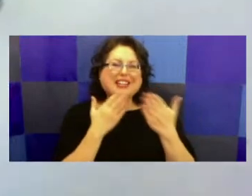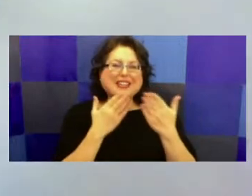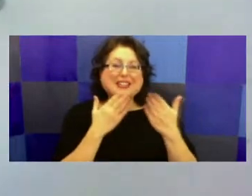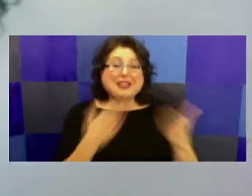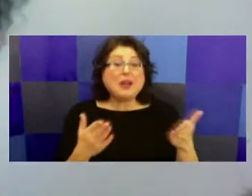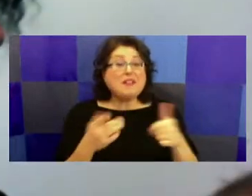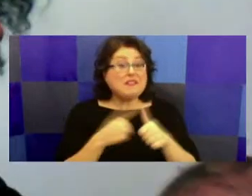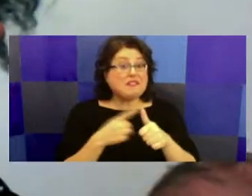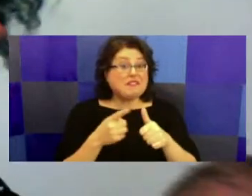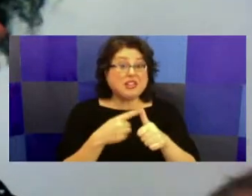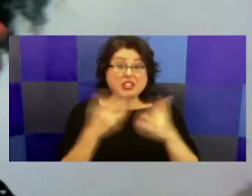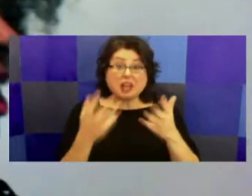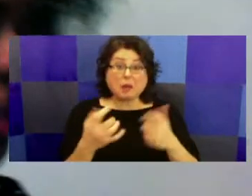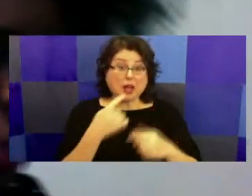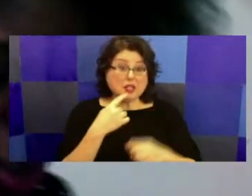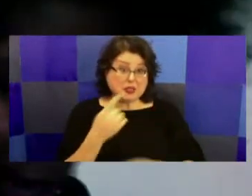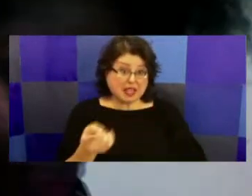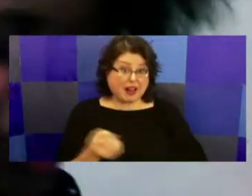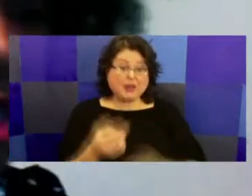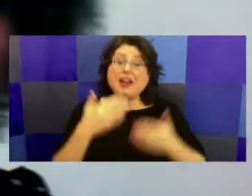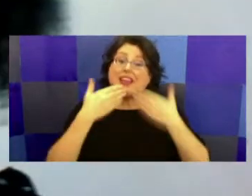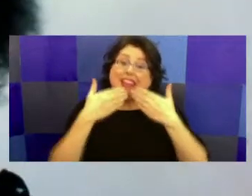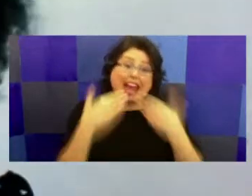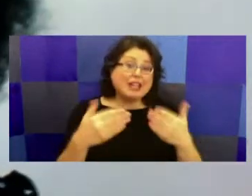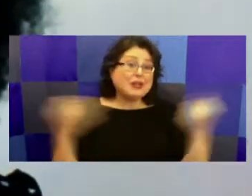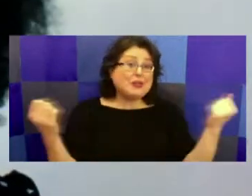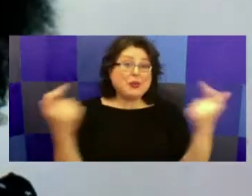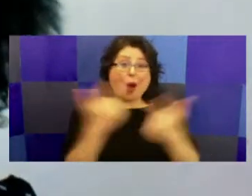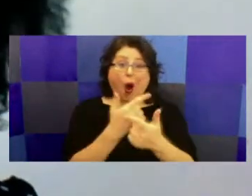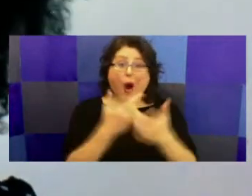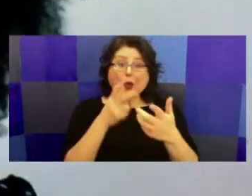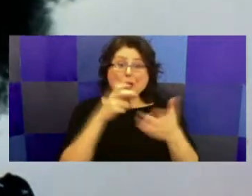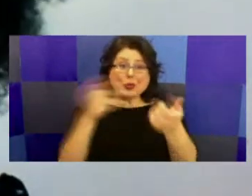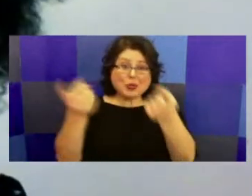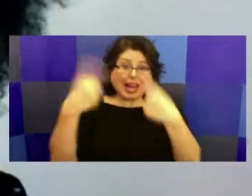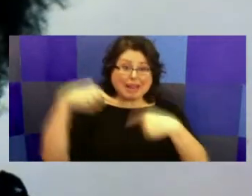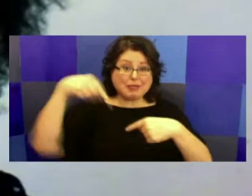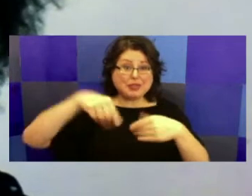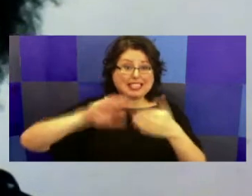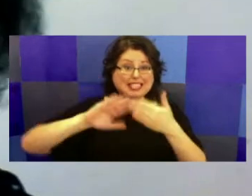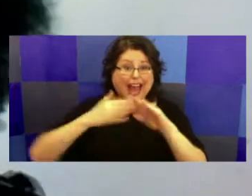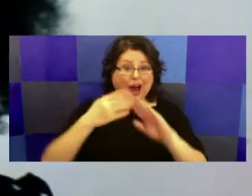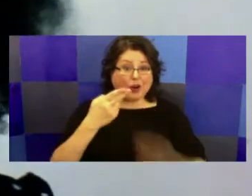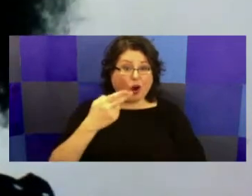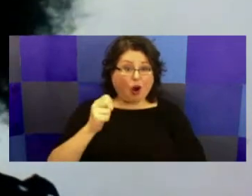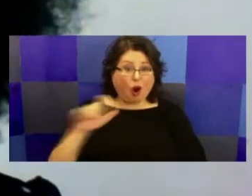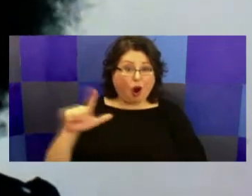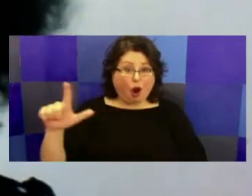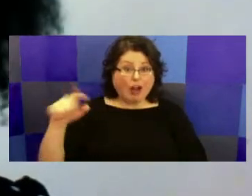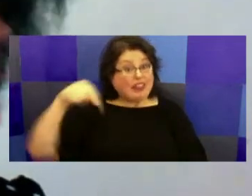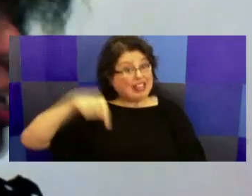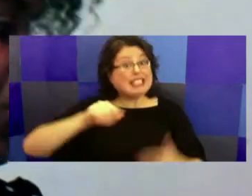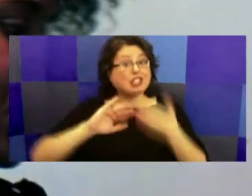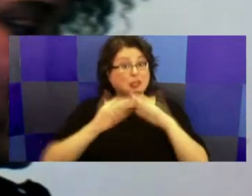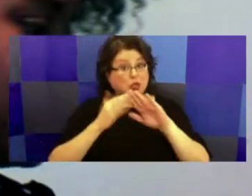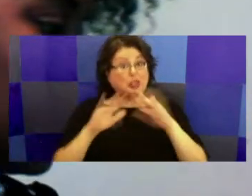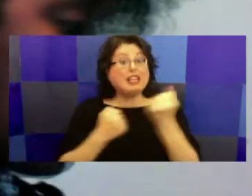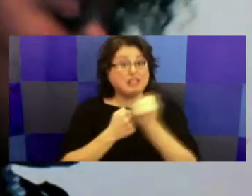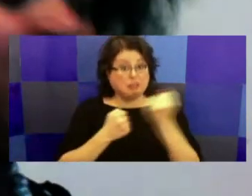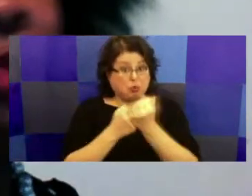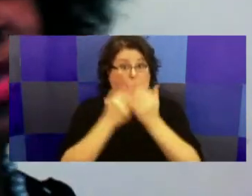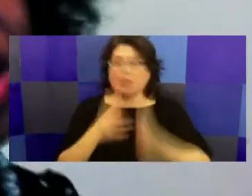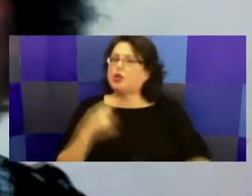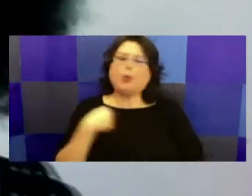to say thank you to everyone who attended our town hall. Again, it's our community of supporters. We could not do